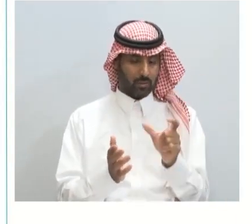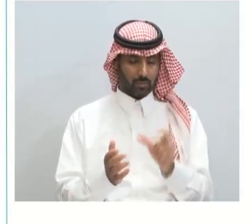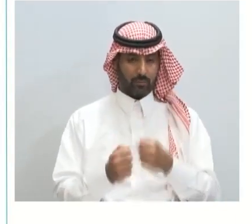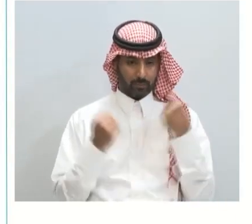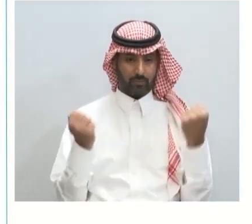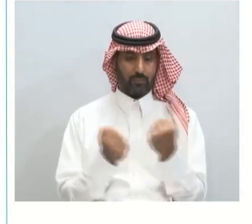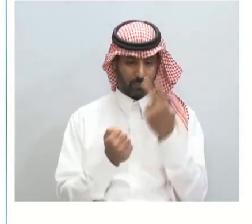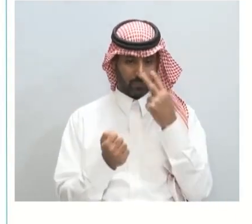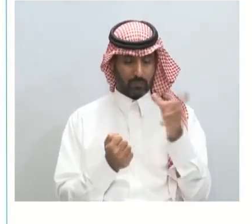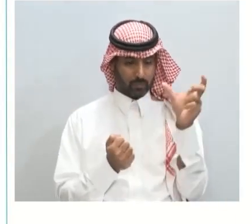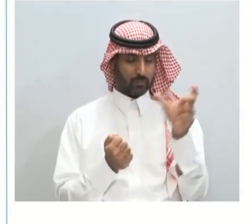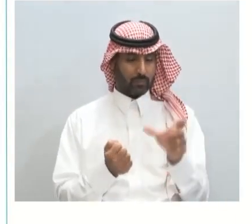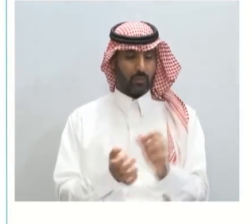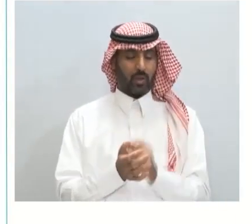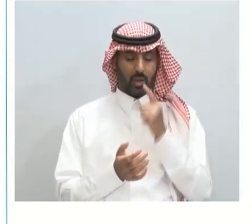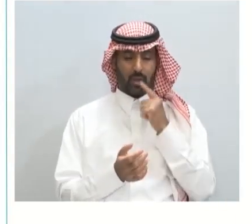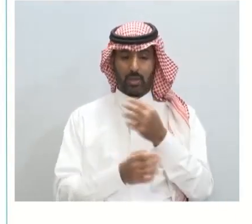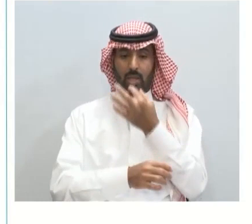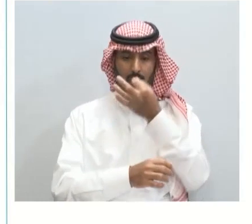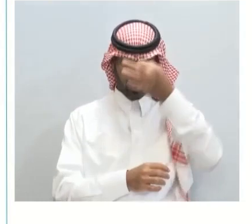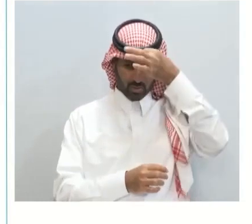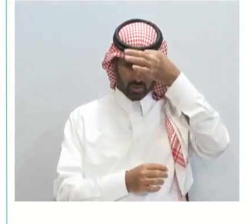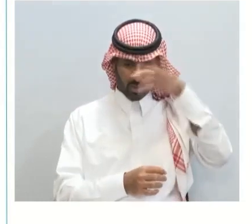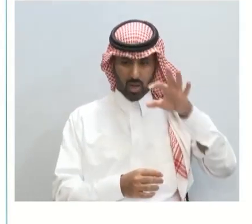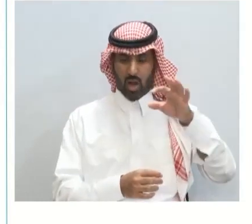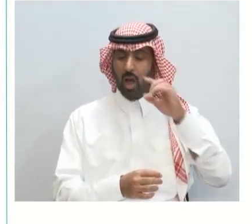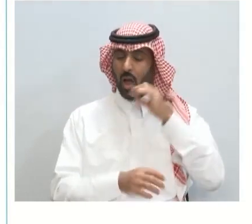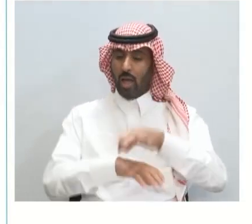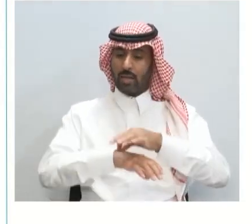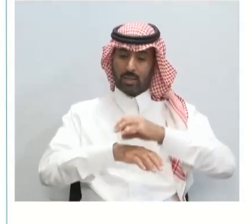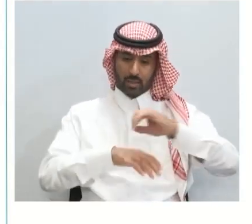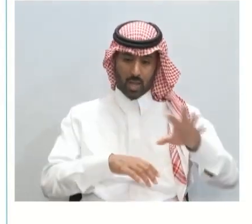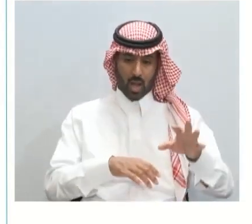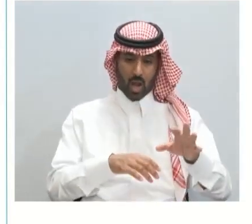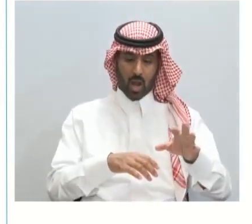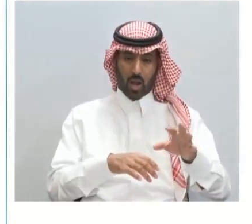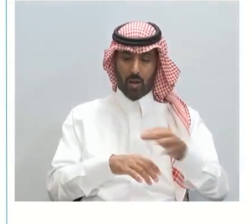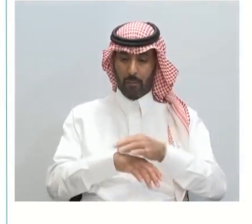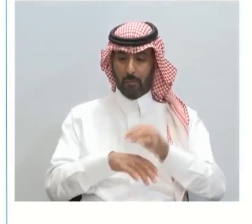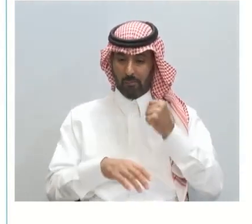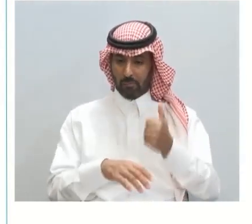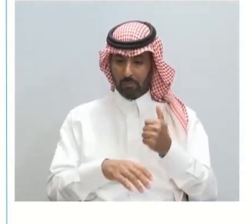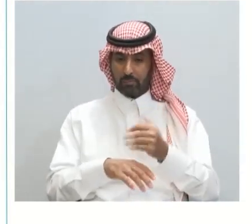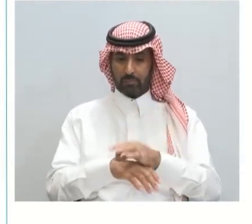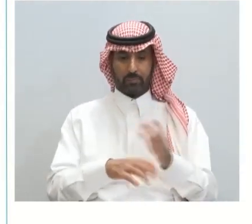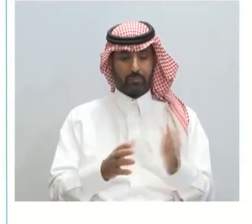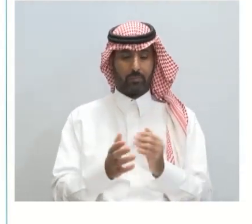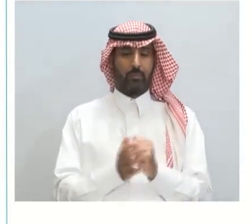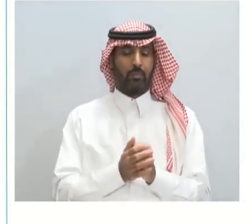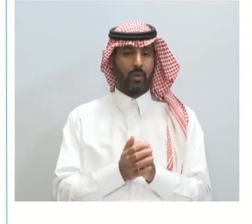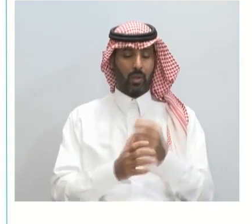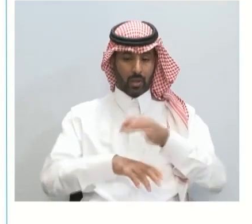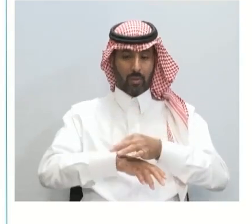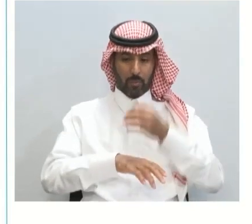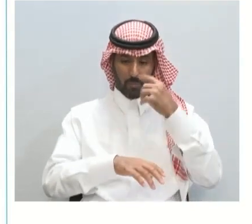practice. Notice this word: treatable, untreatable. If you remember the word treatable, yes, being able